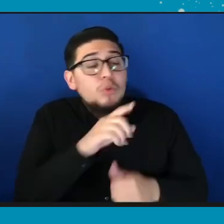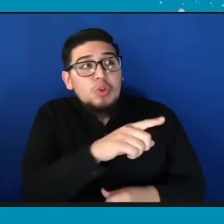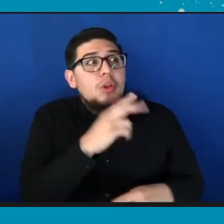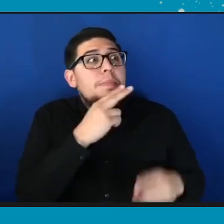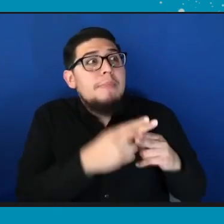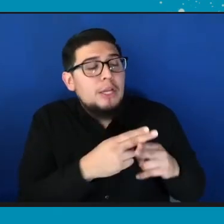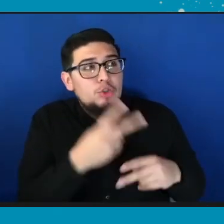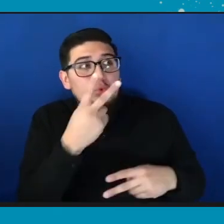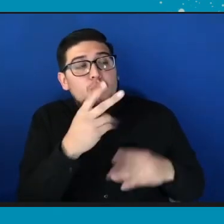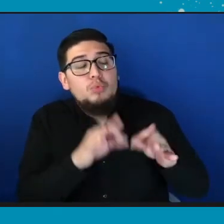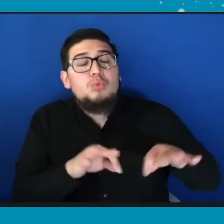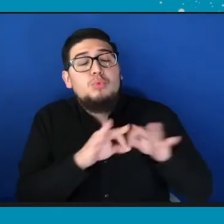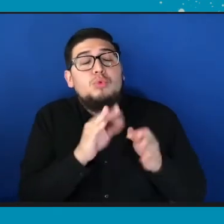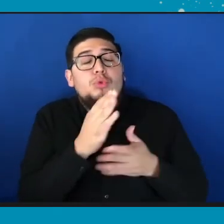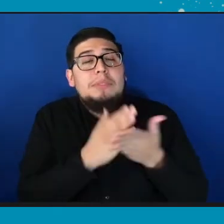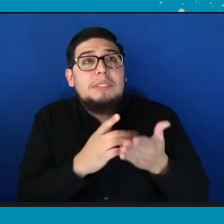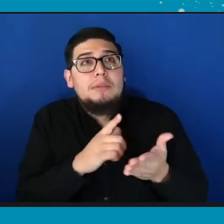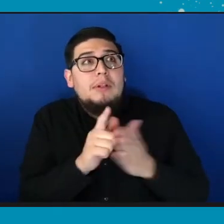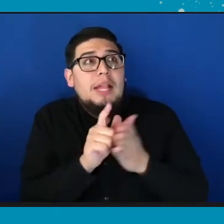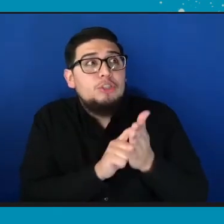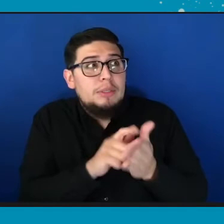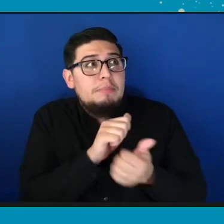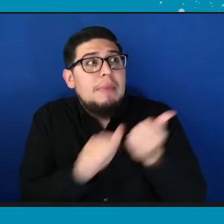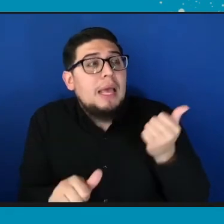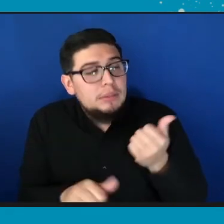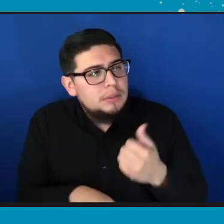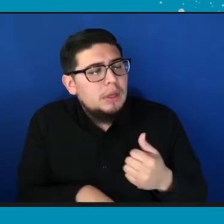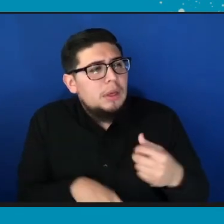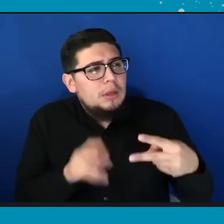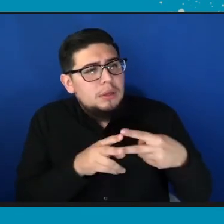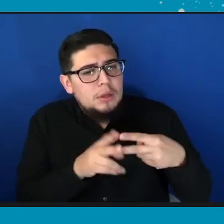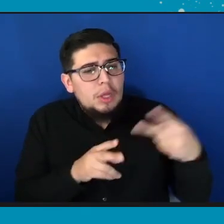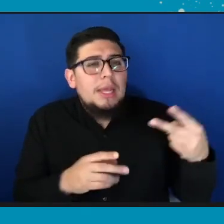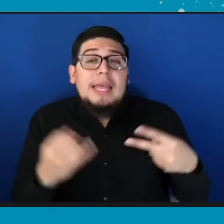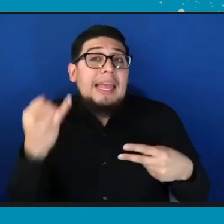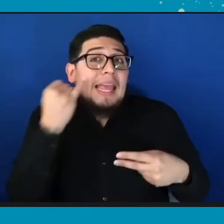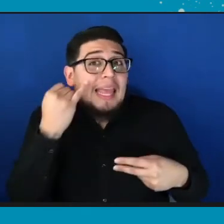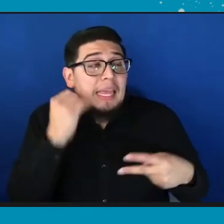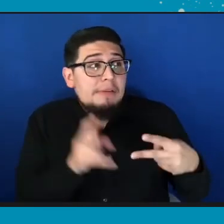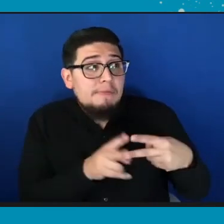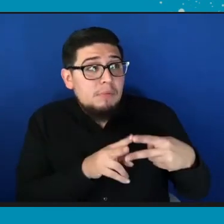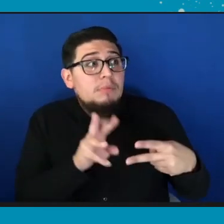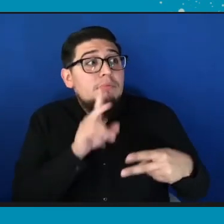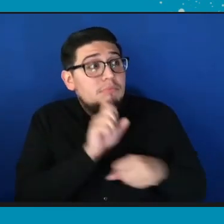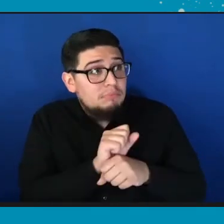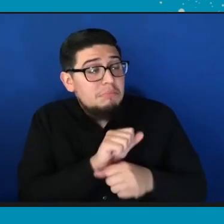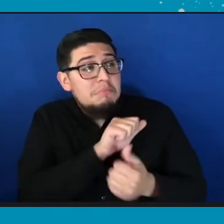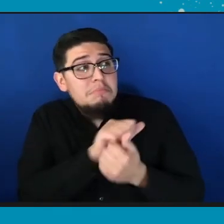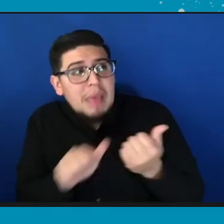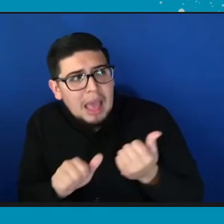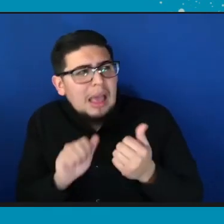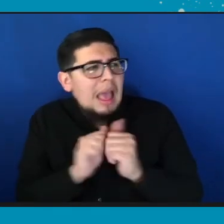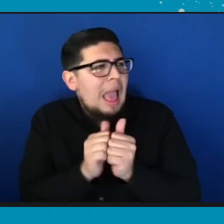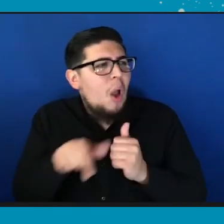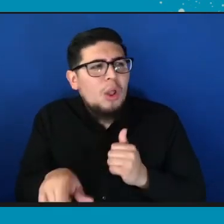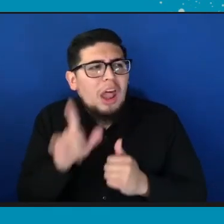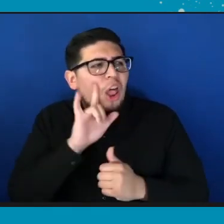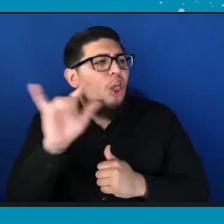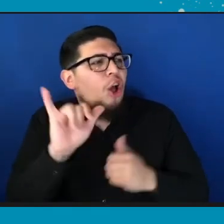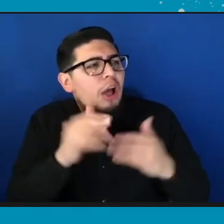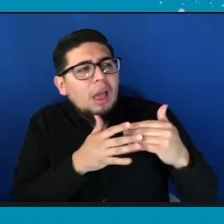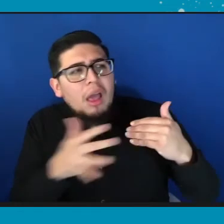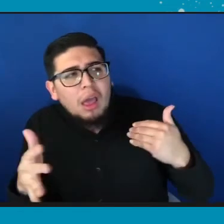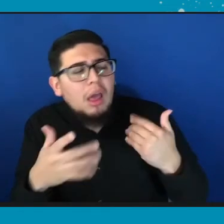of legislation passed. So if they were to pass, how would that change your work? And then what would your vision be if you